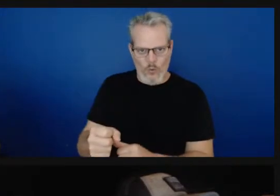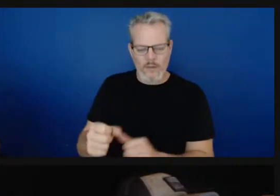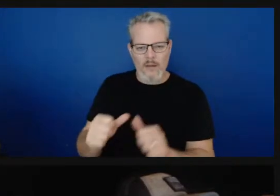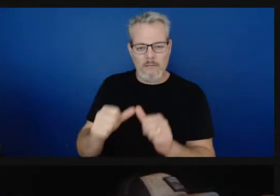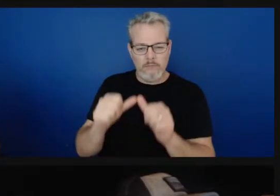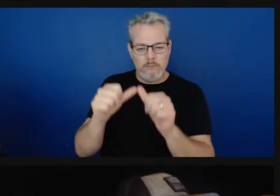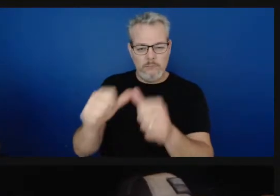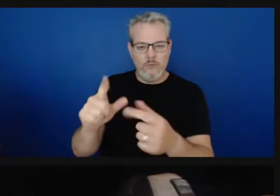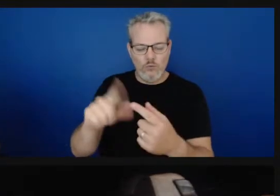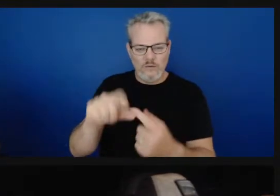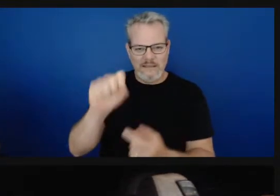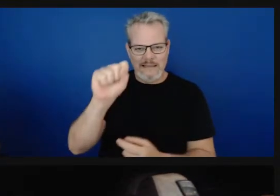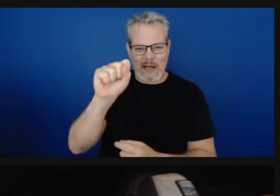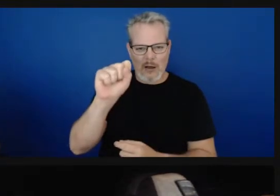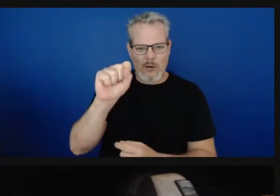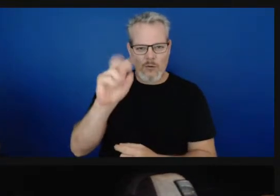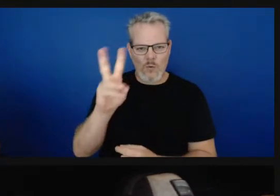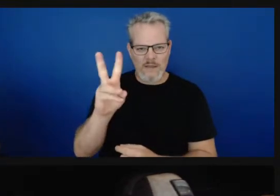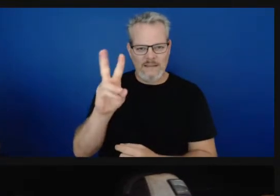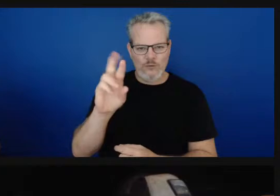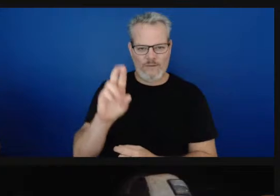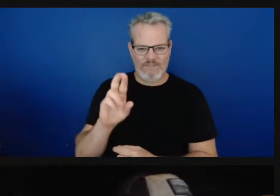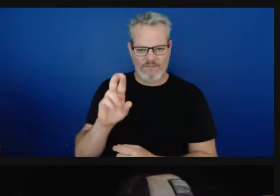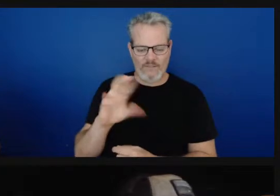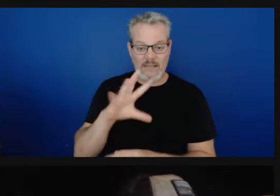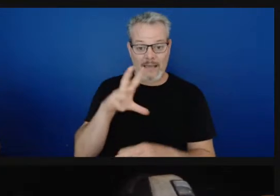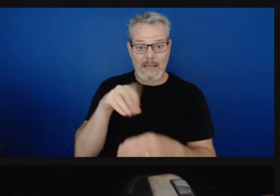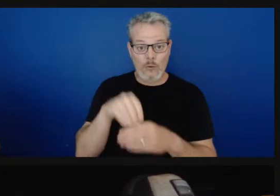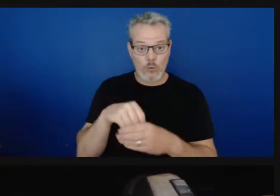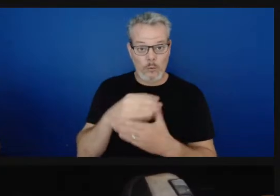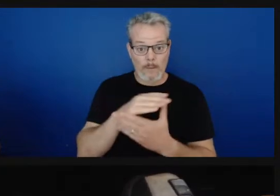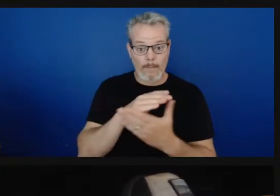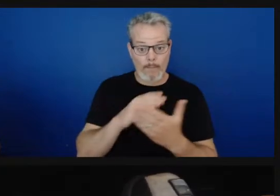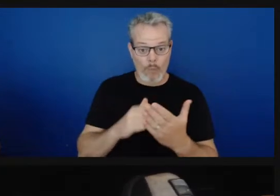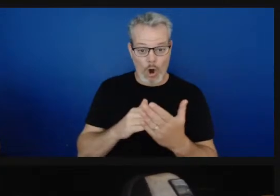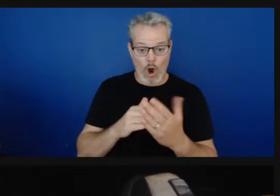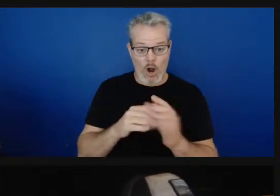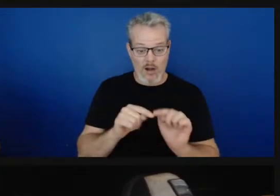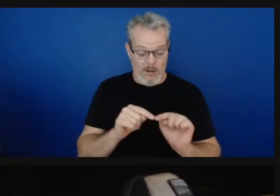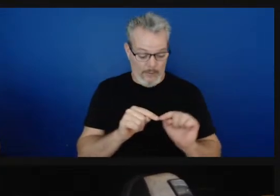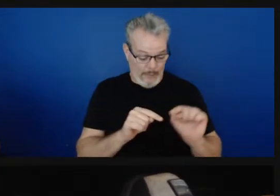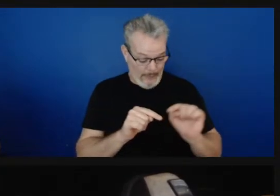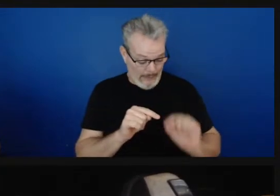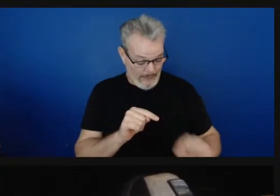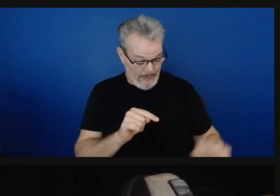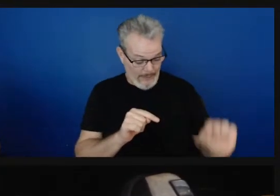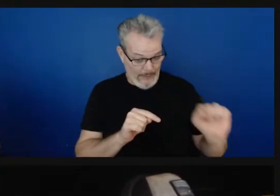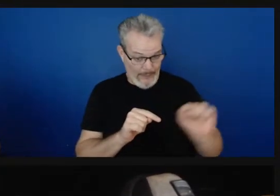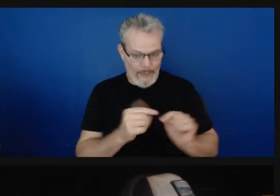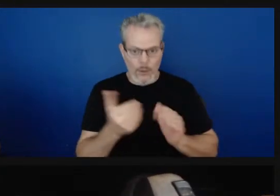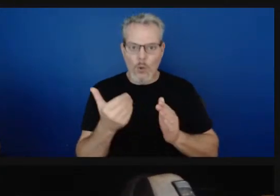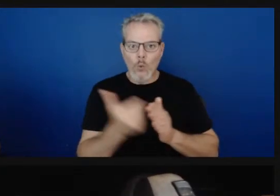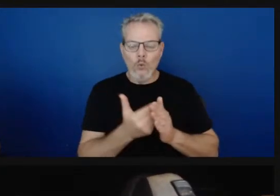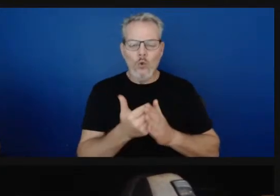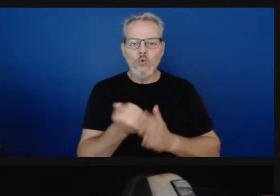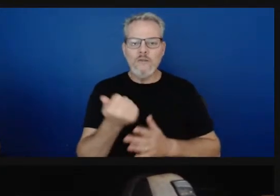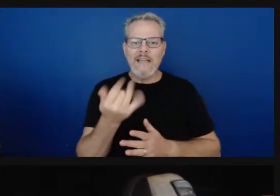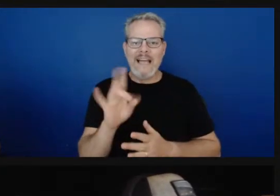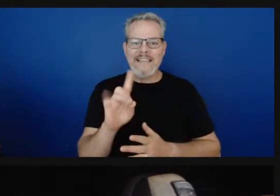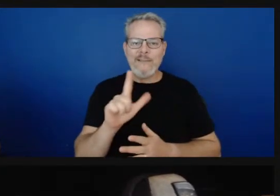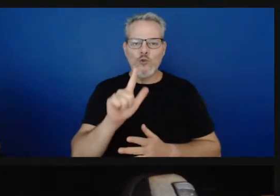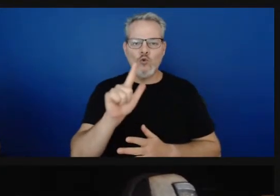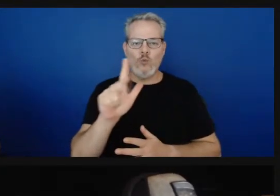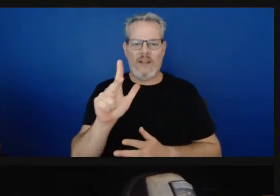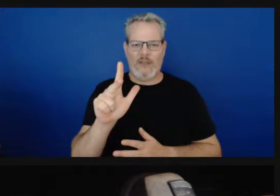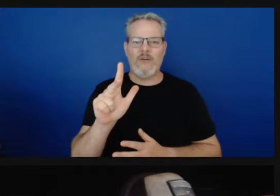southwest rift, including a patch furthest away close to the 1823 vents